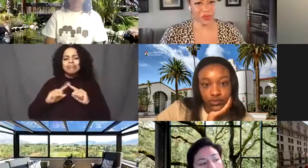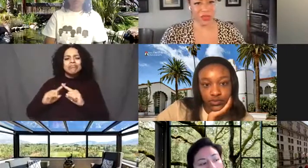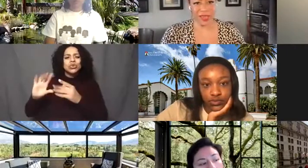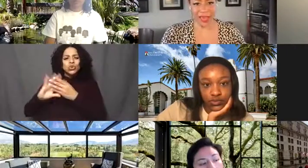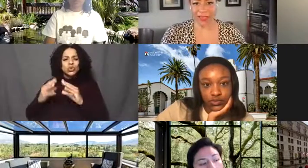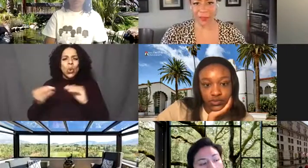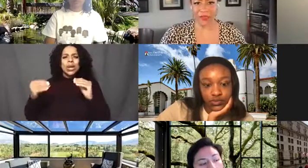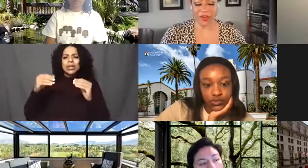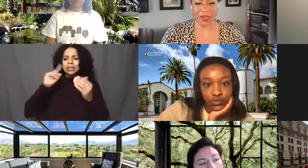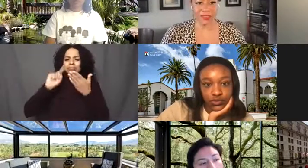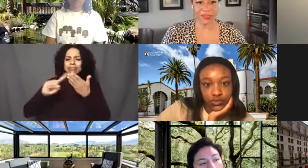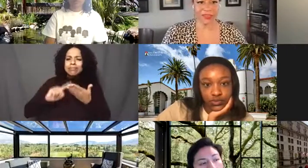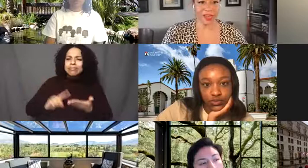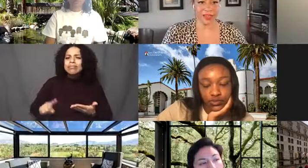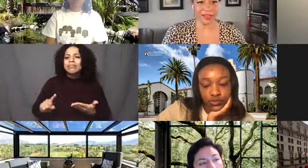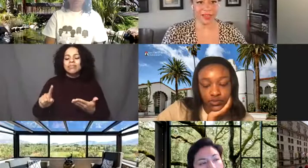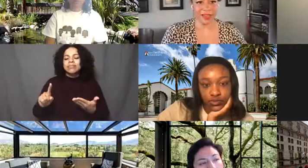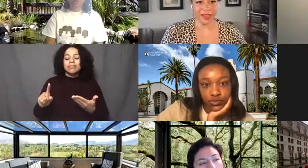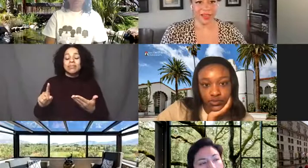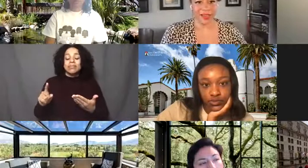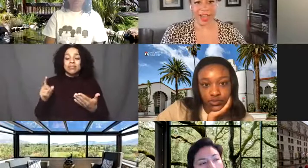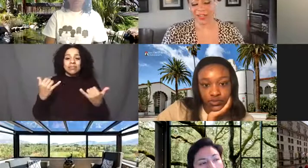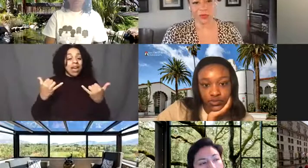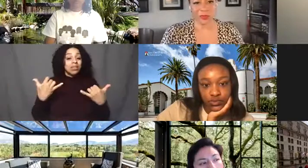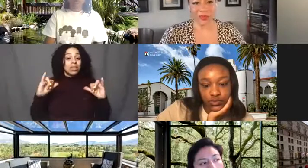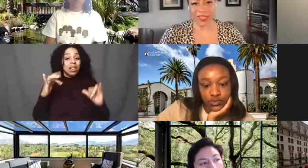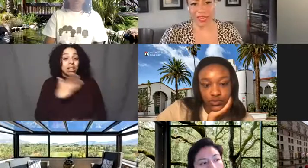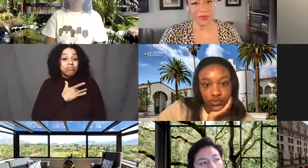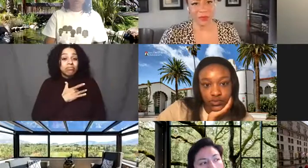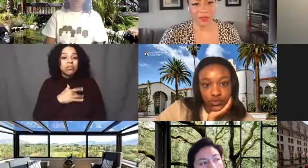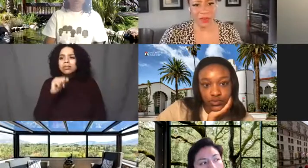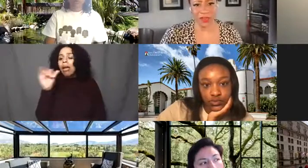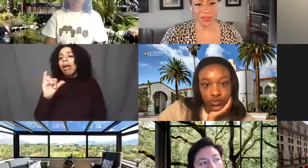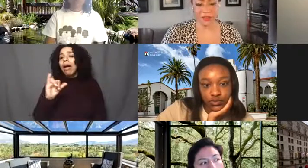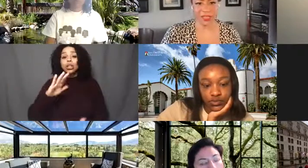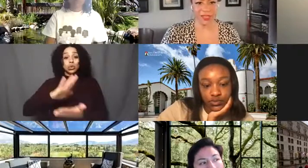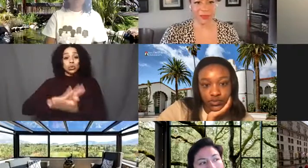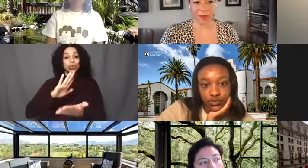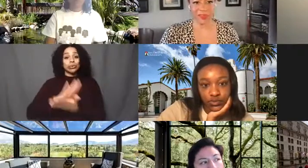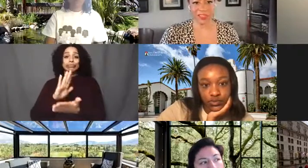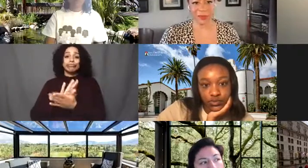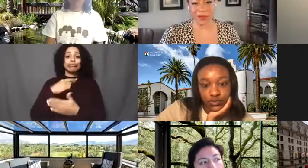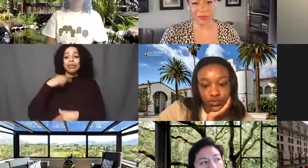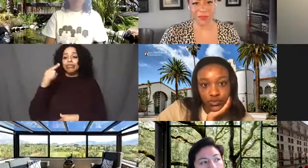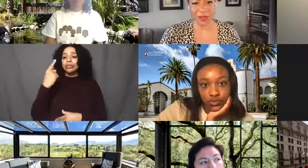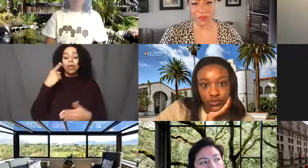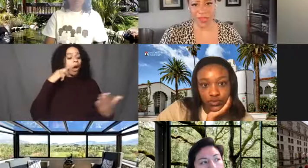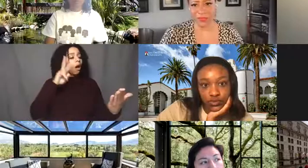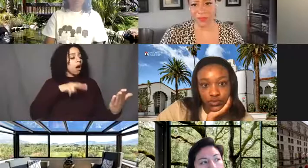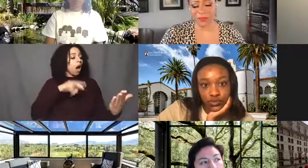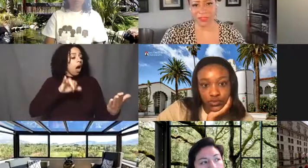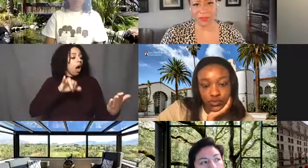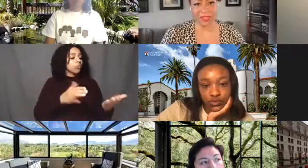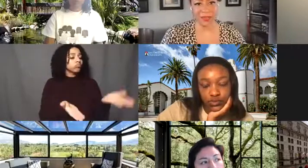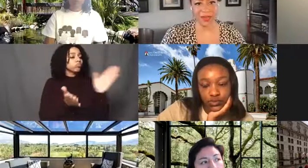it's never going to be academic for us. It's not I close the book and I can move on. because I'm thinking about my own